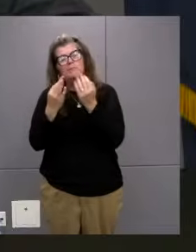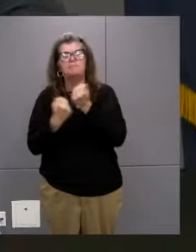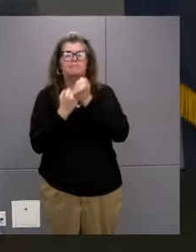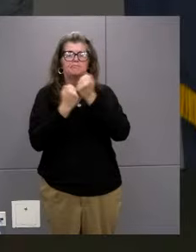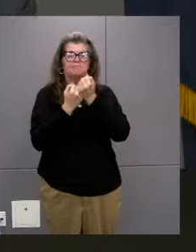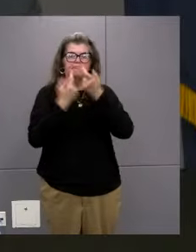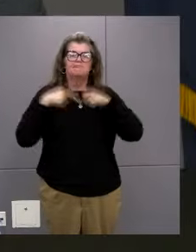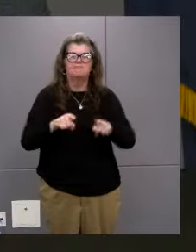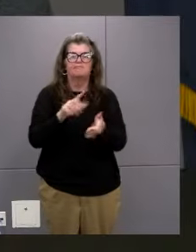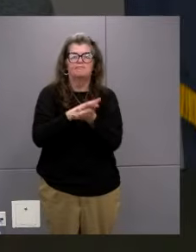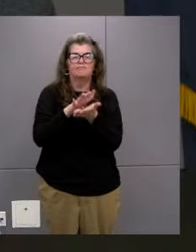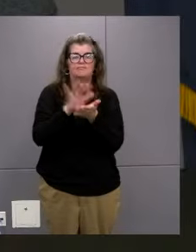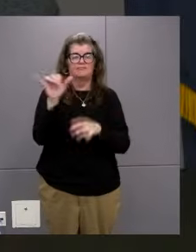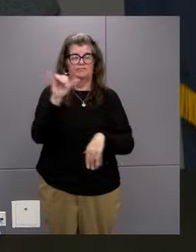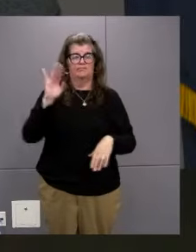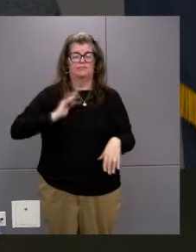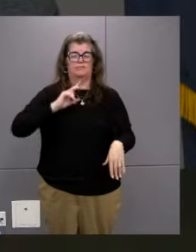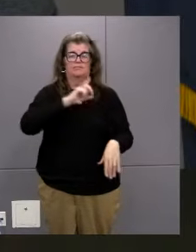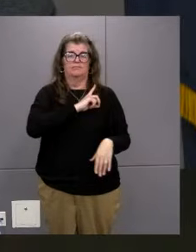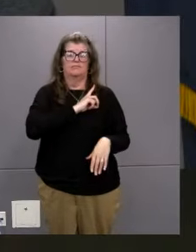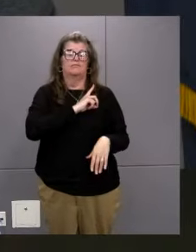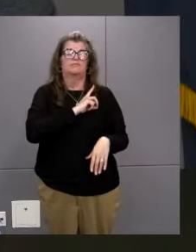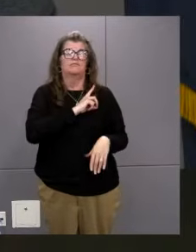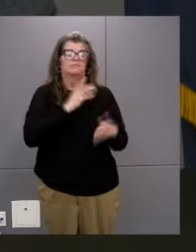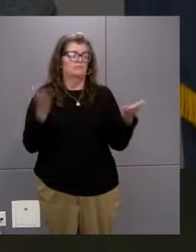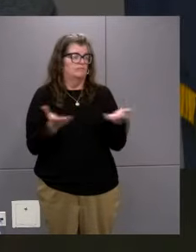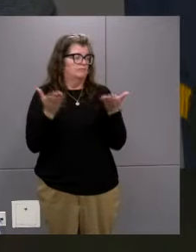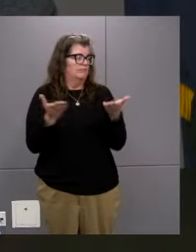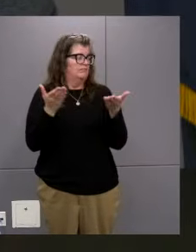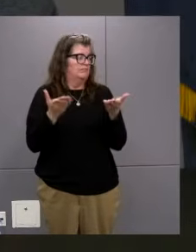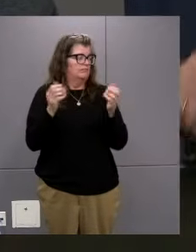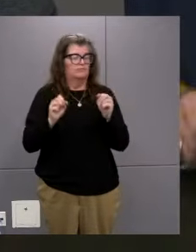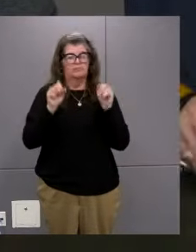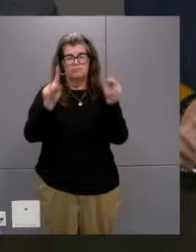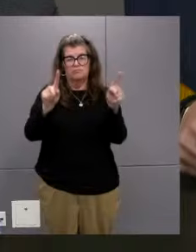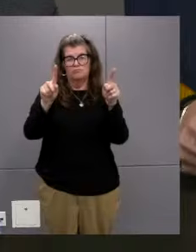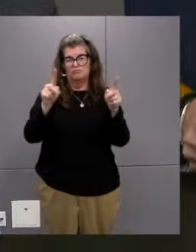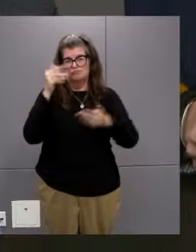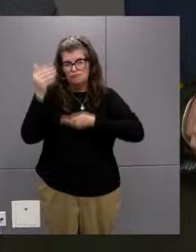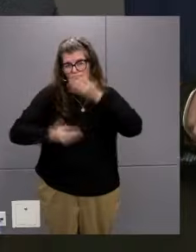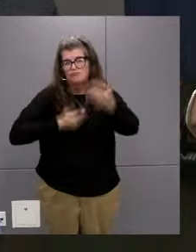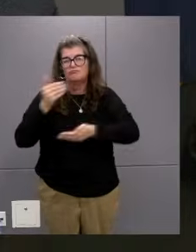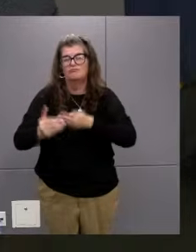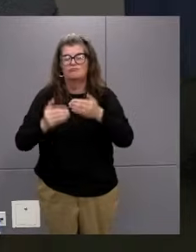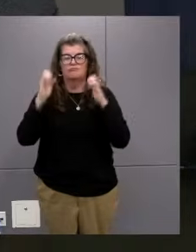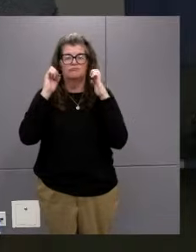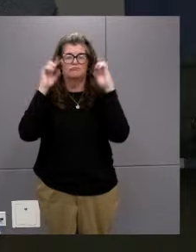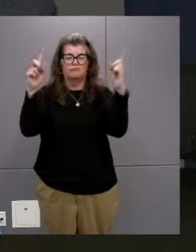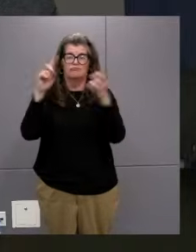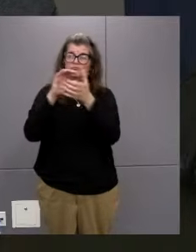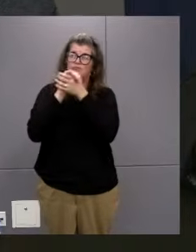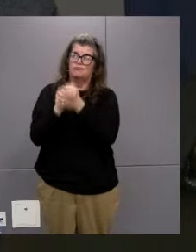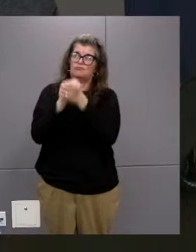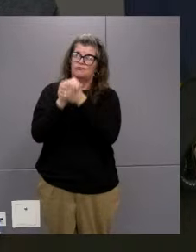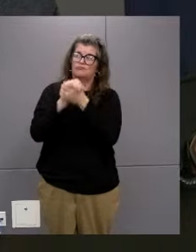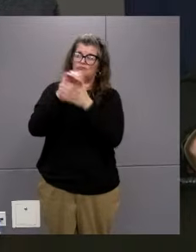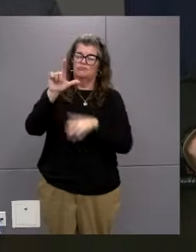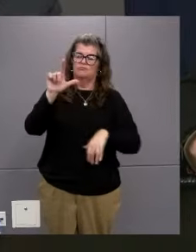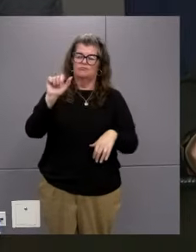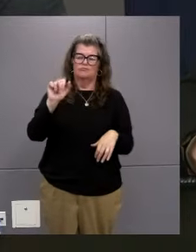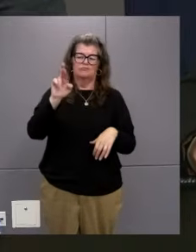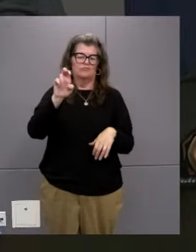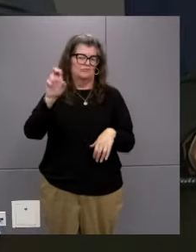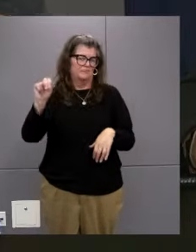of Trustees for giving her the opportunity to further her education. Congratulations to Lauren.